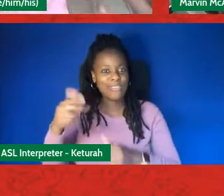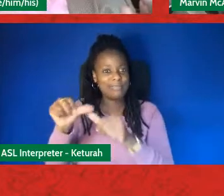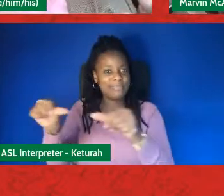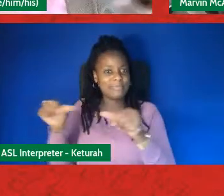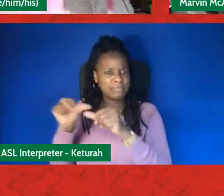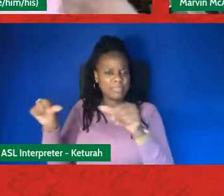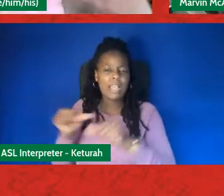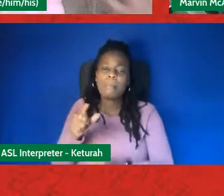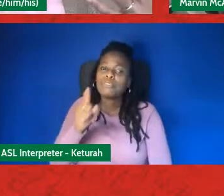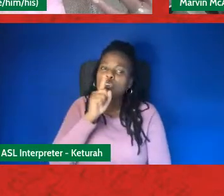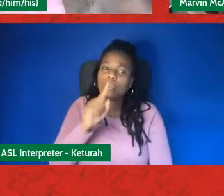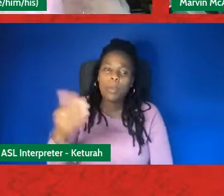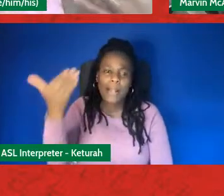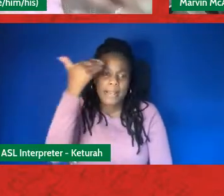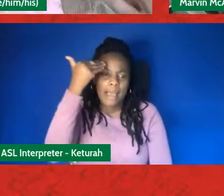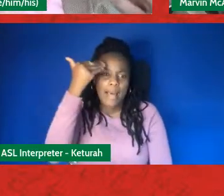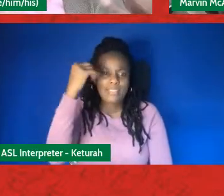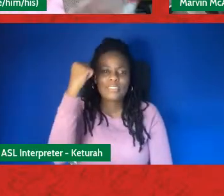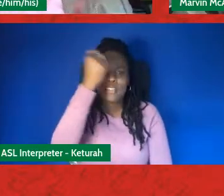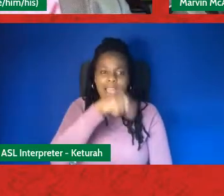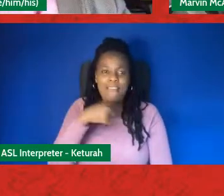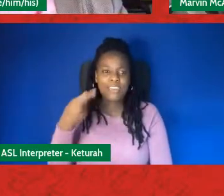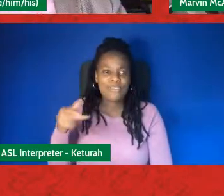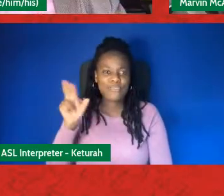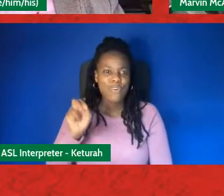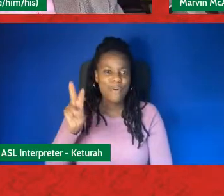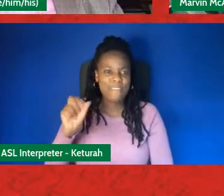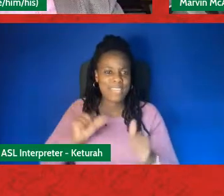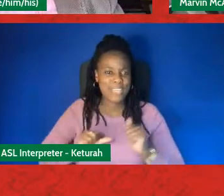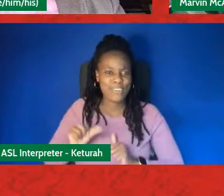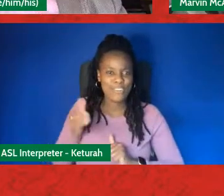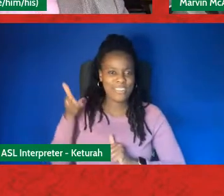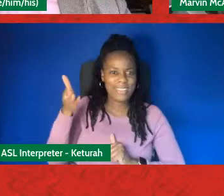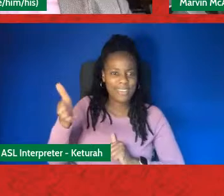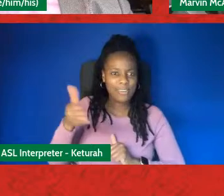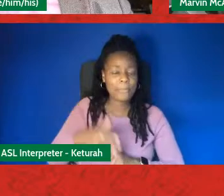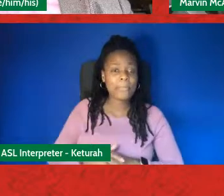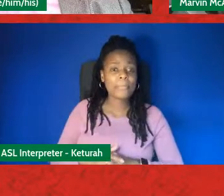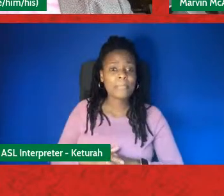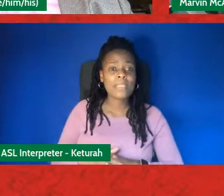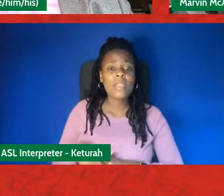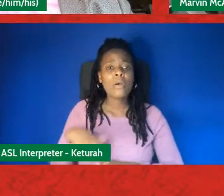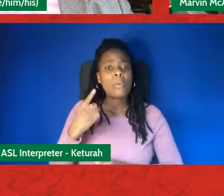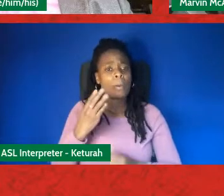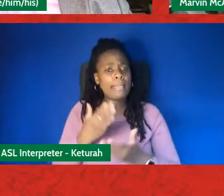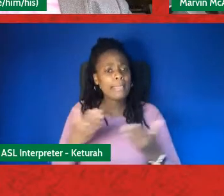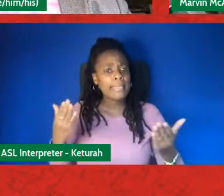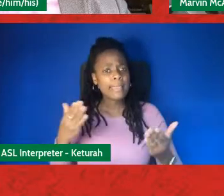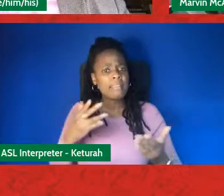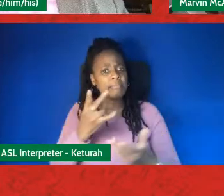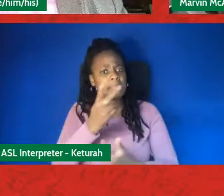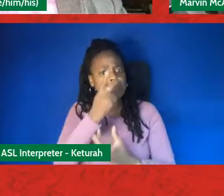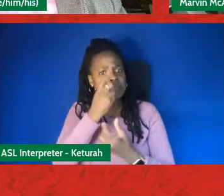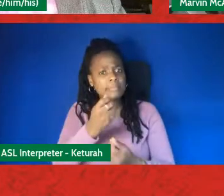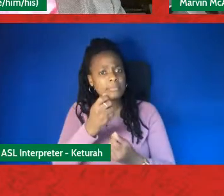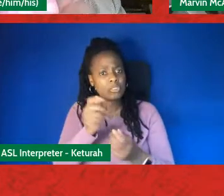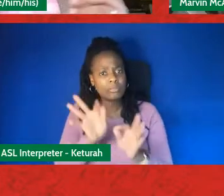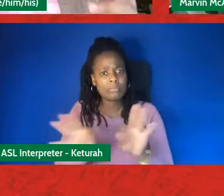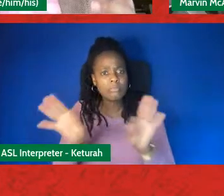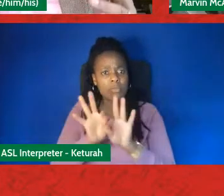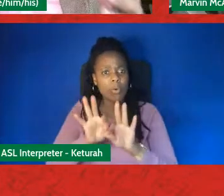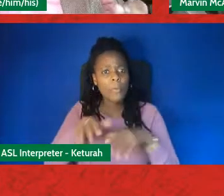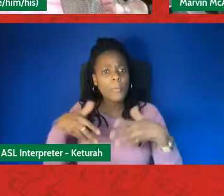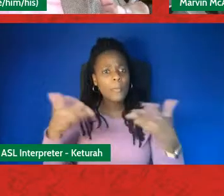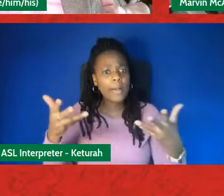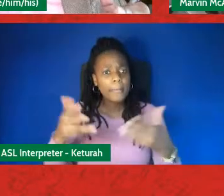going to acknowledge the African Grove in this in some way as they do that. But one of the things that I thought was really important in what we're